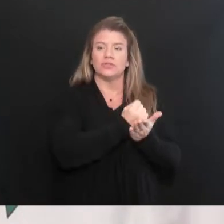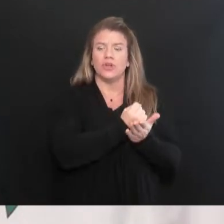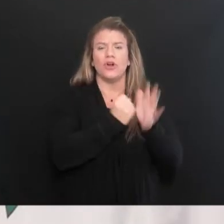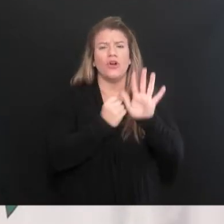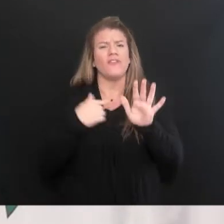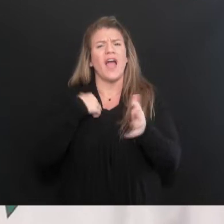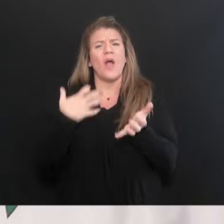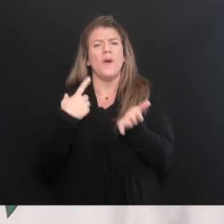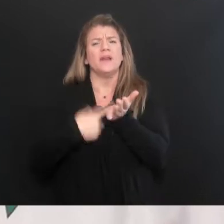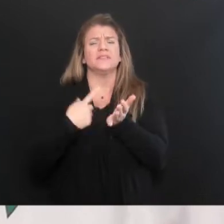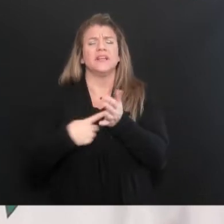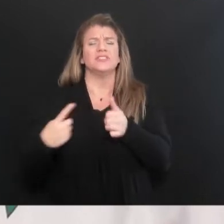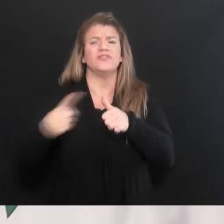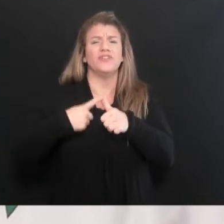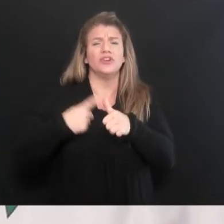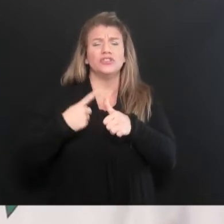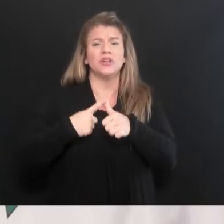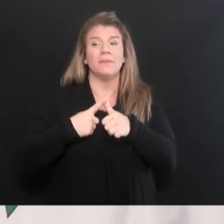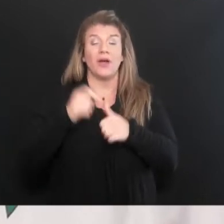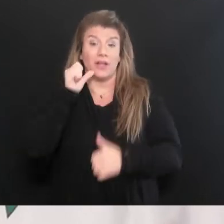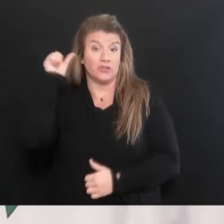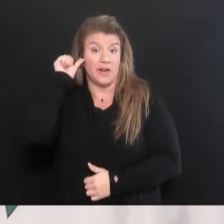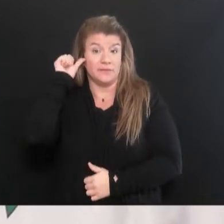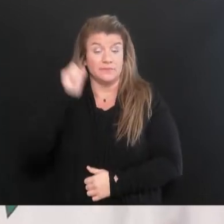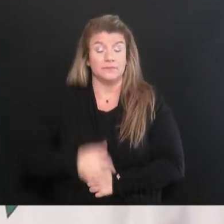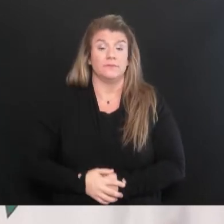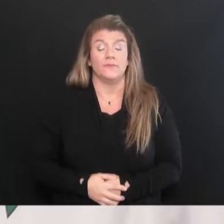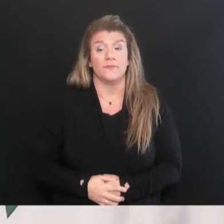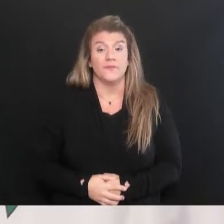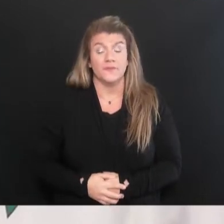to you just 1 second about yesterday.